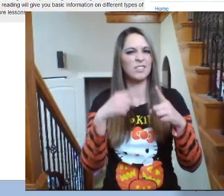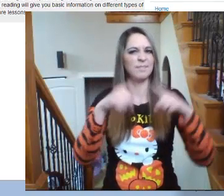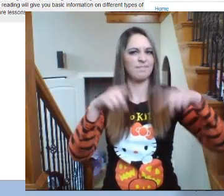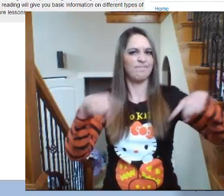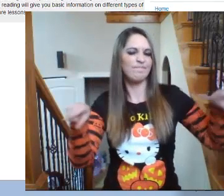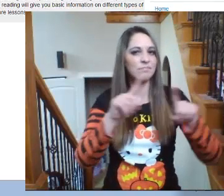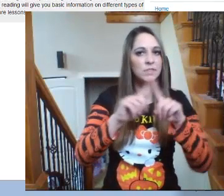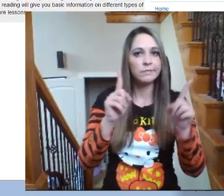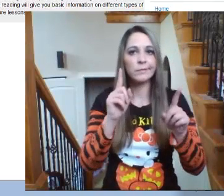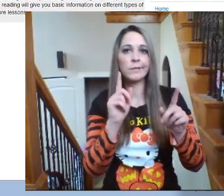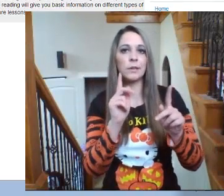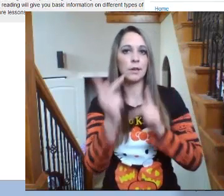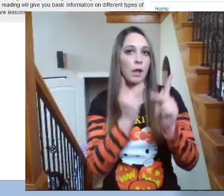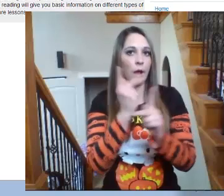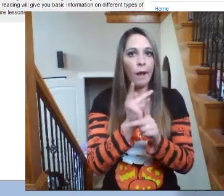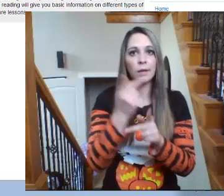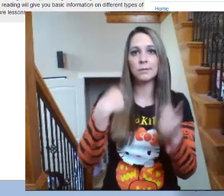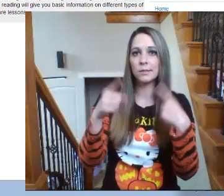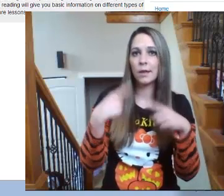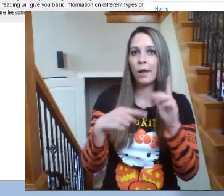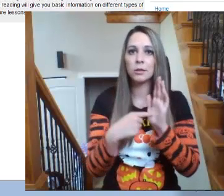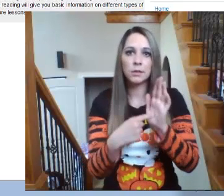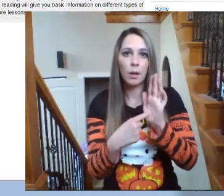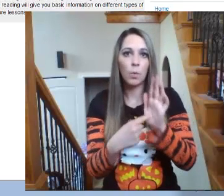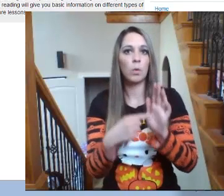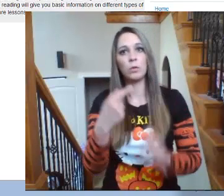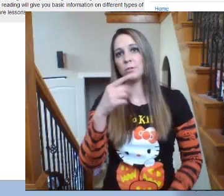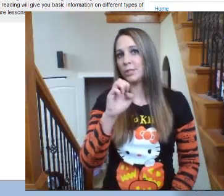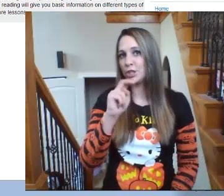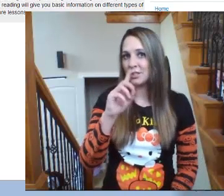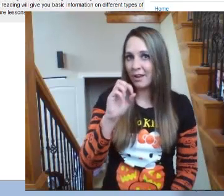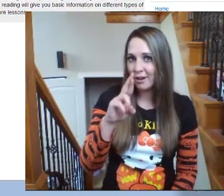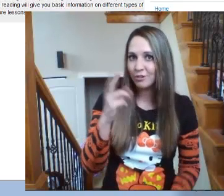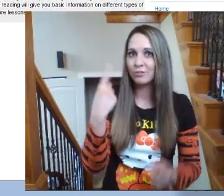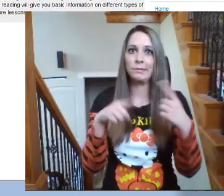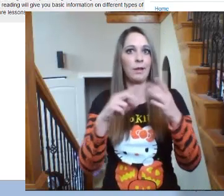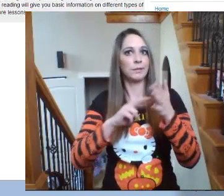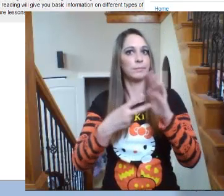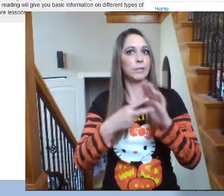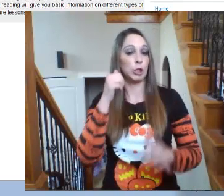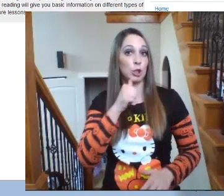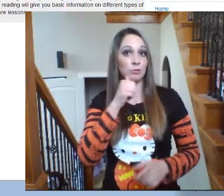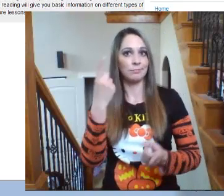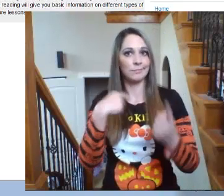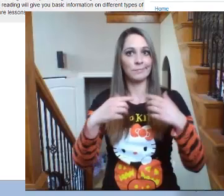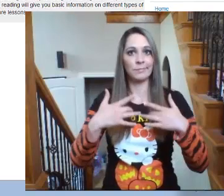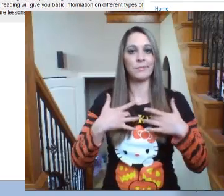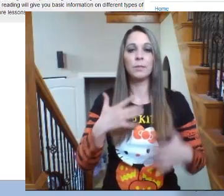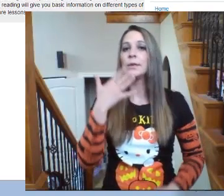that, or vice versa, that would be fine with me. For ASL grammar, we'll be learning about different types of